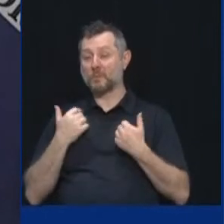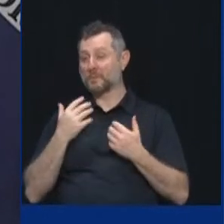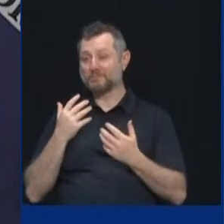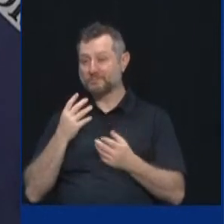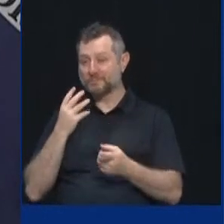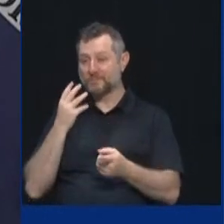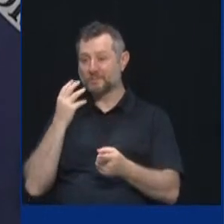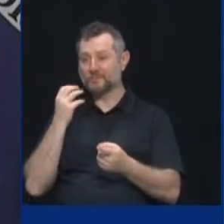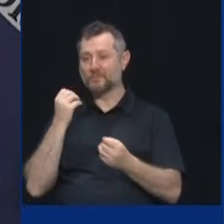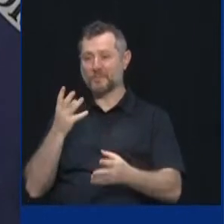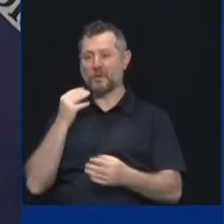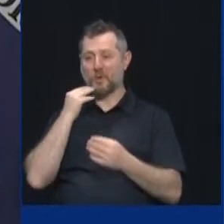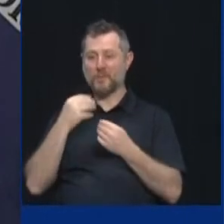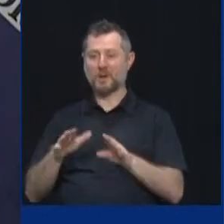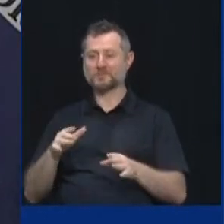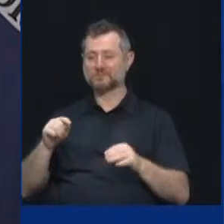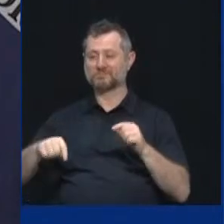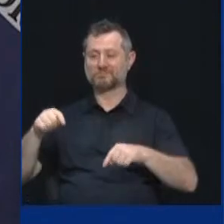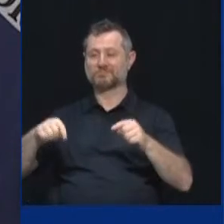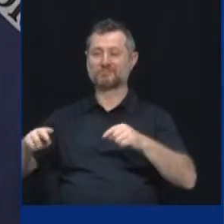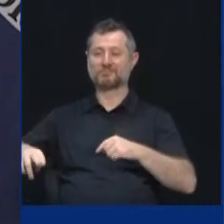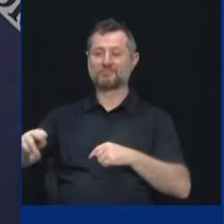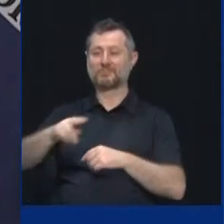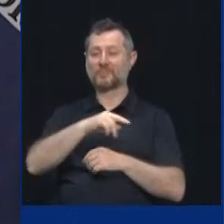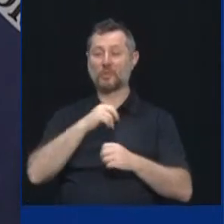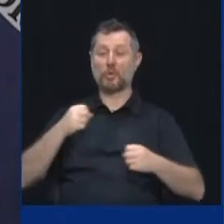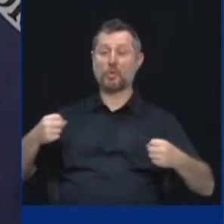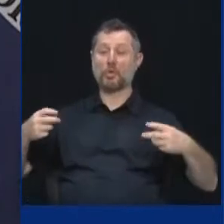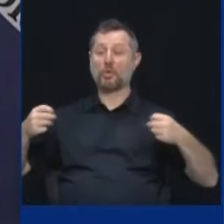corner who are throwing rocks.